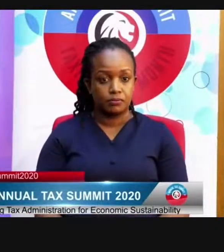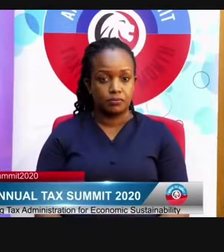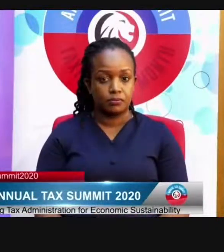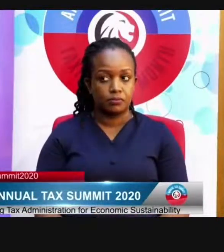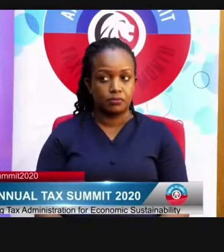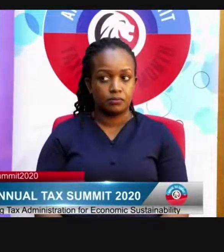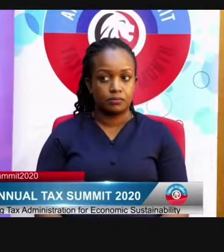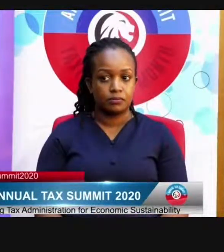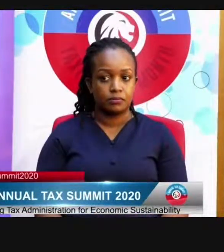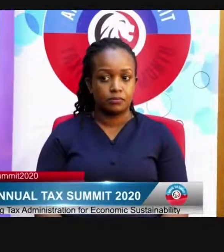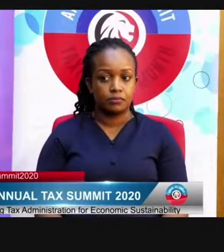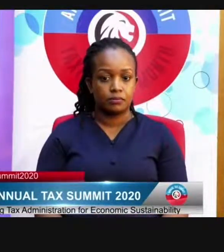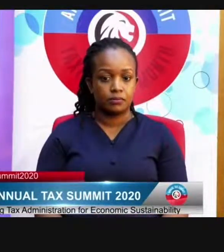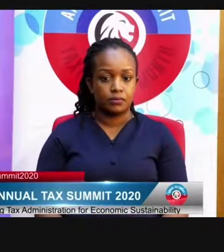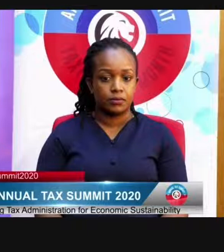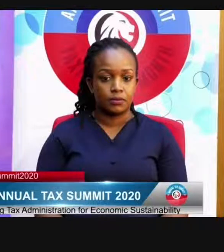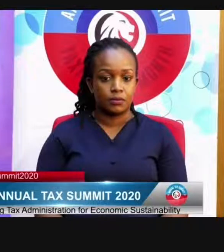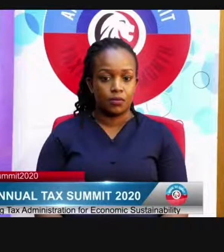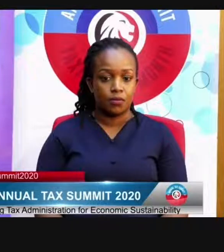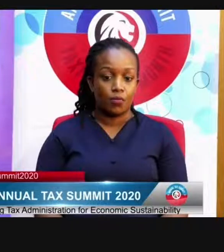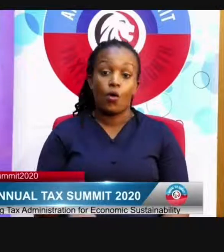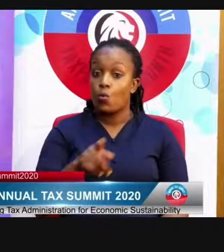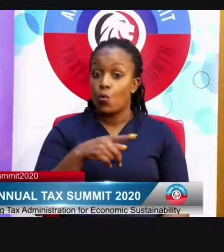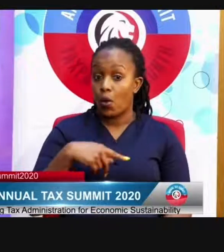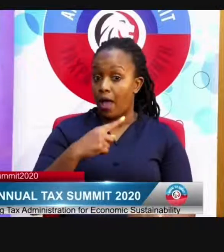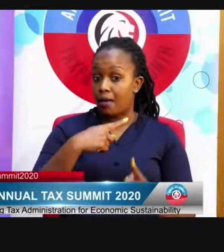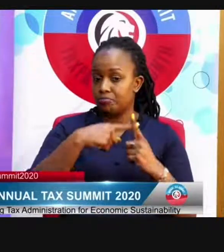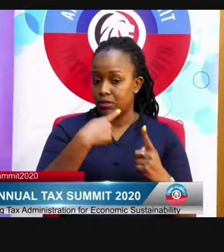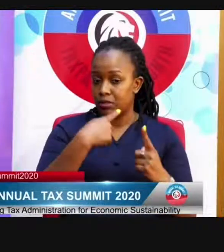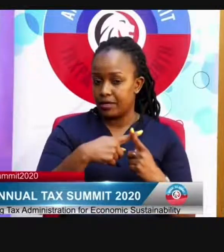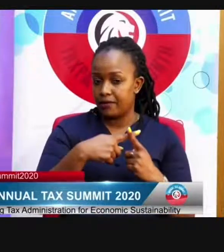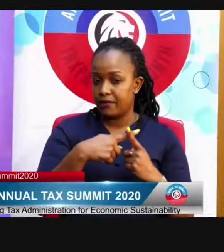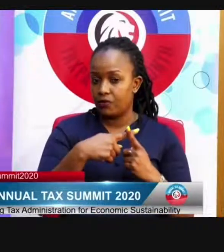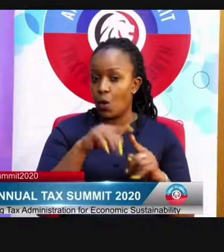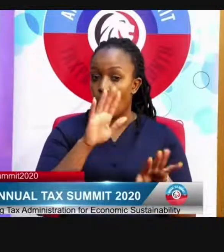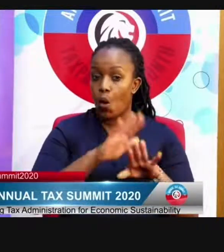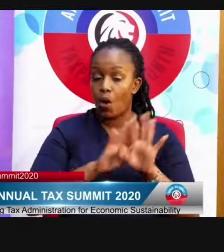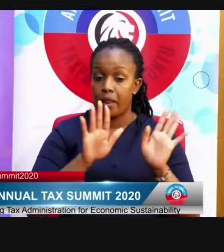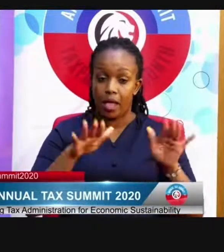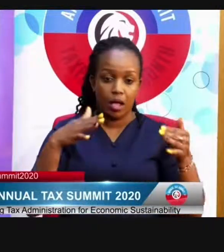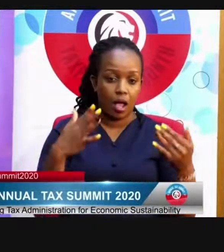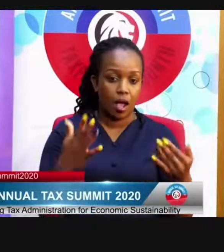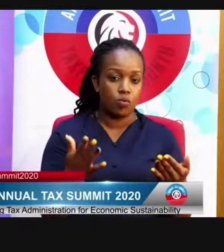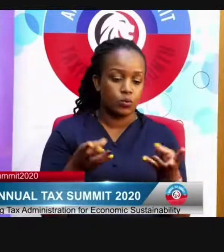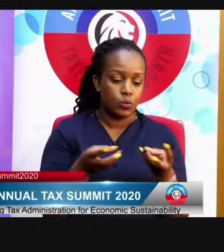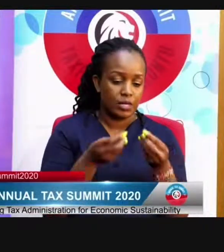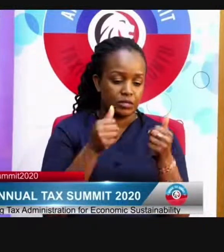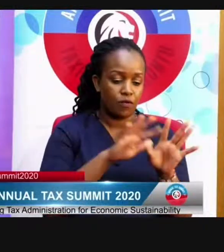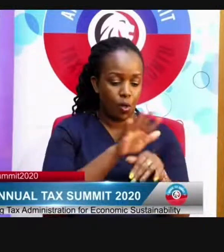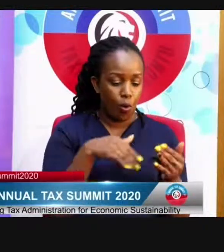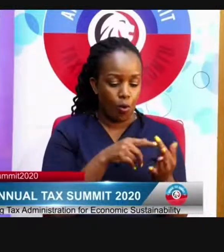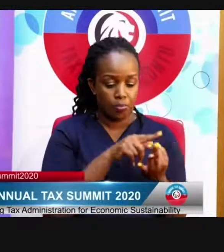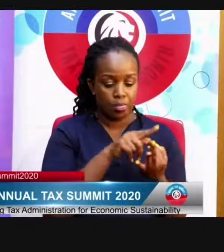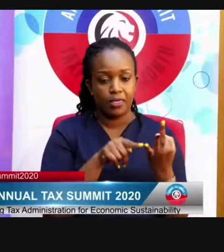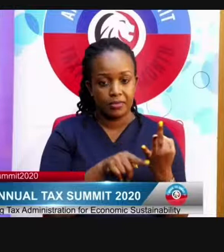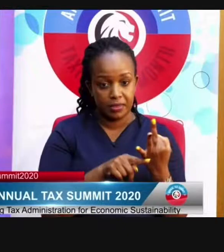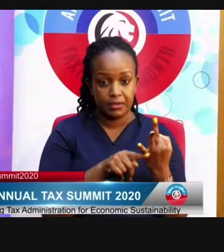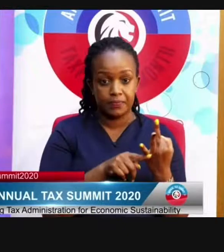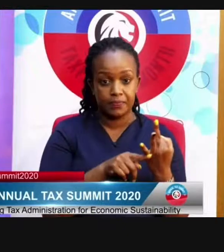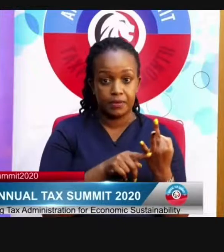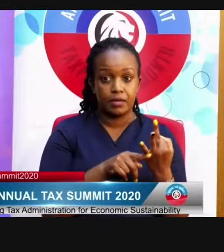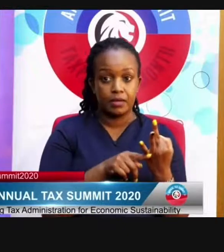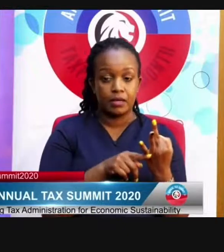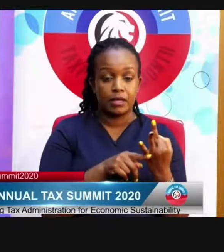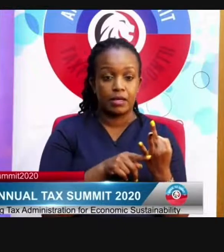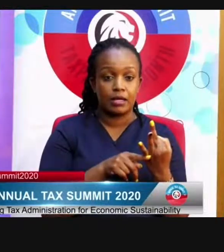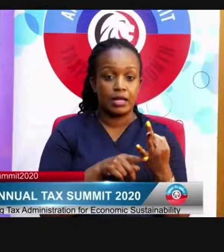are still quite positive in terms of how we're going to get out of this. And I'll talk about some of the things that we're putting in